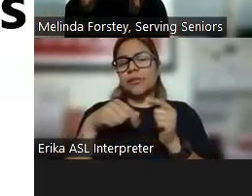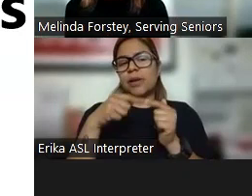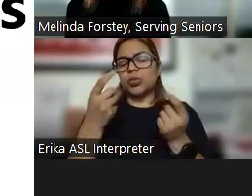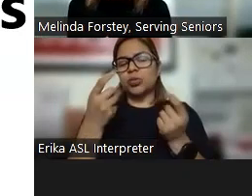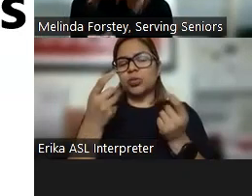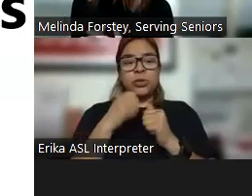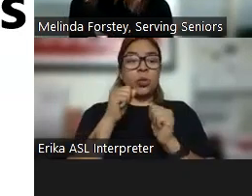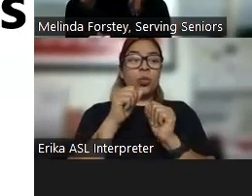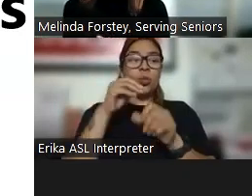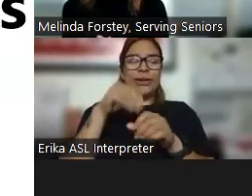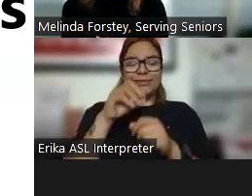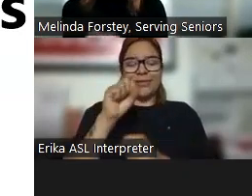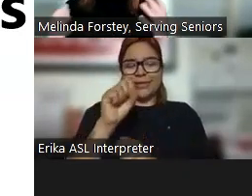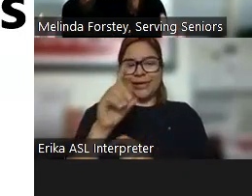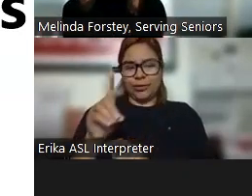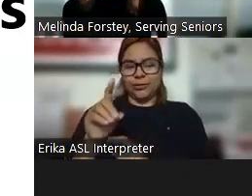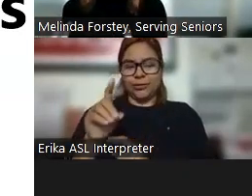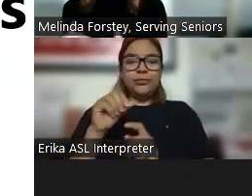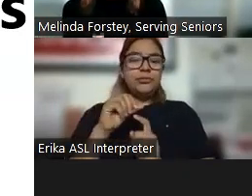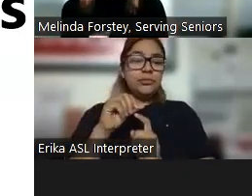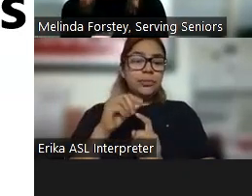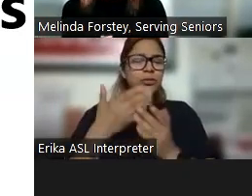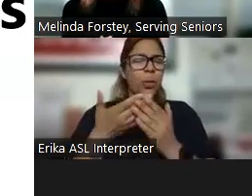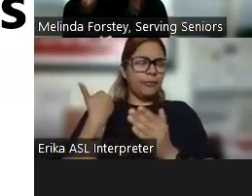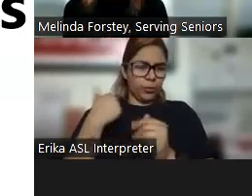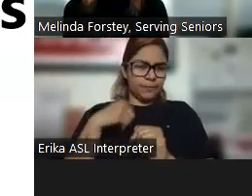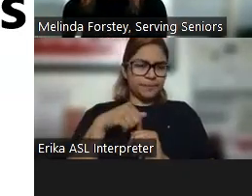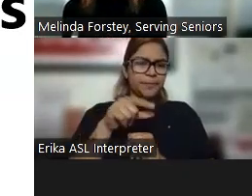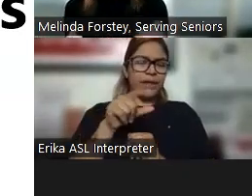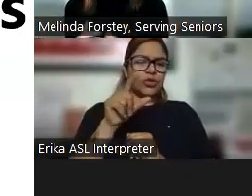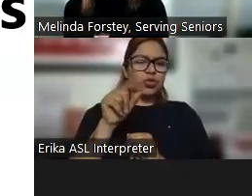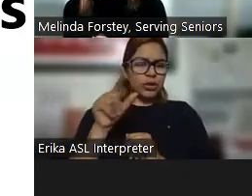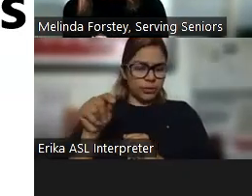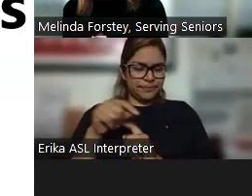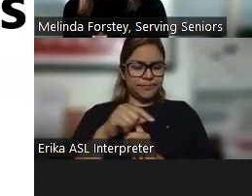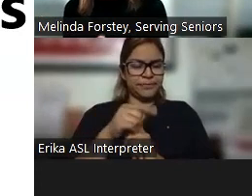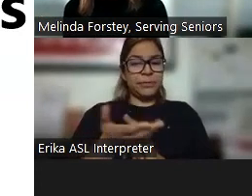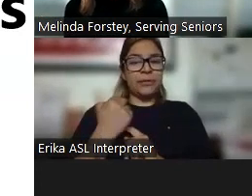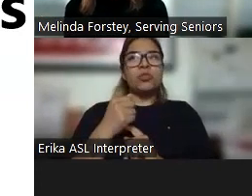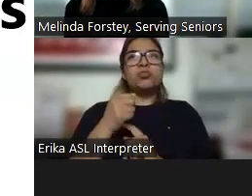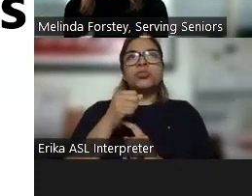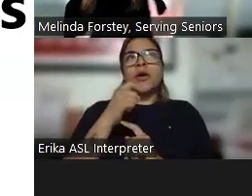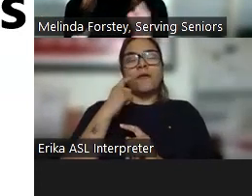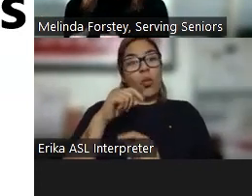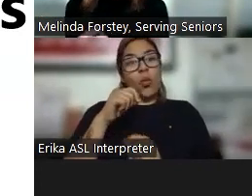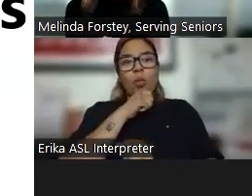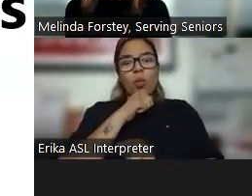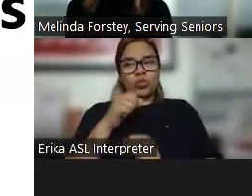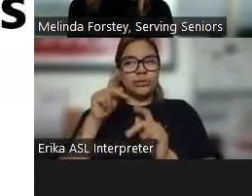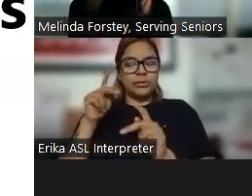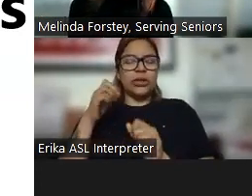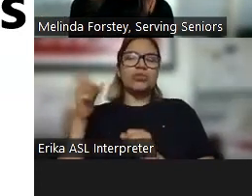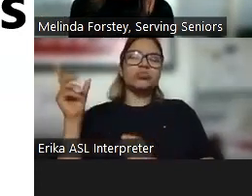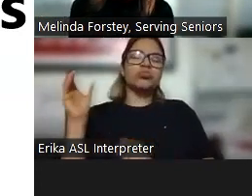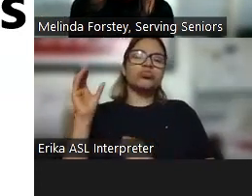San Diego. So back in 2020, Serving Seniors was able to obtain a grant